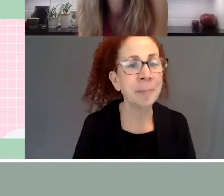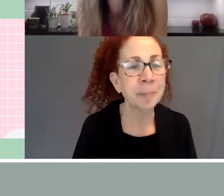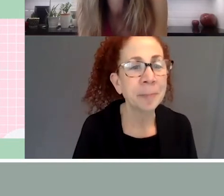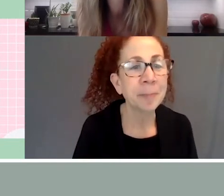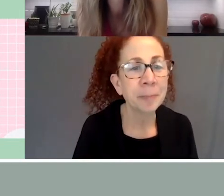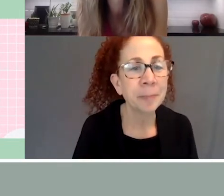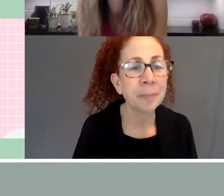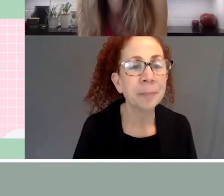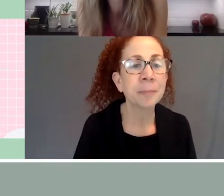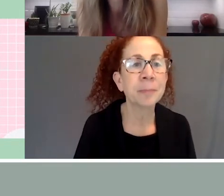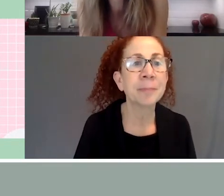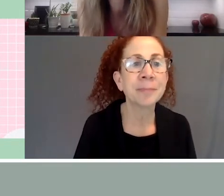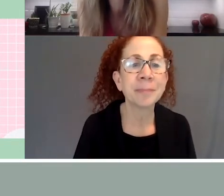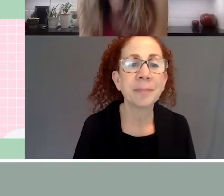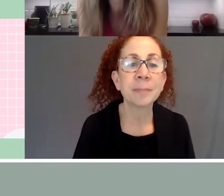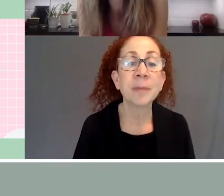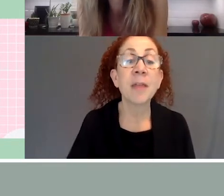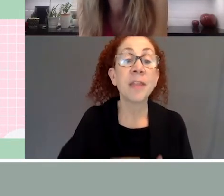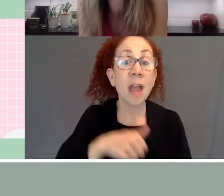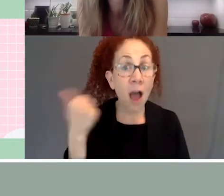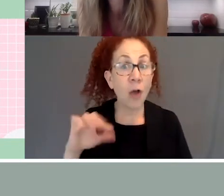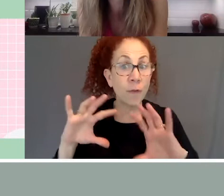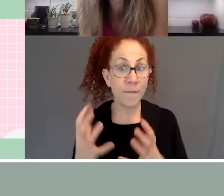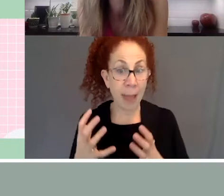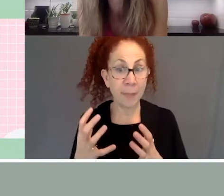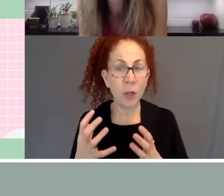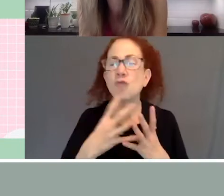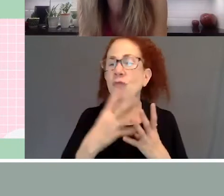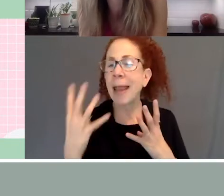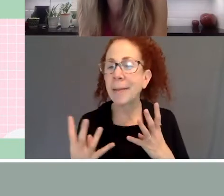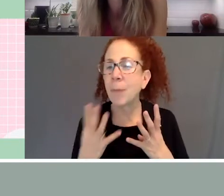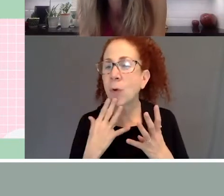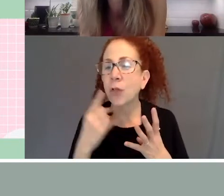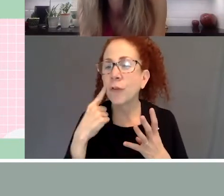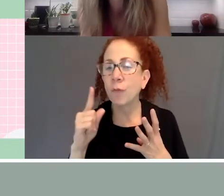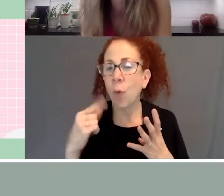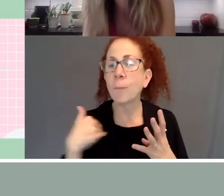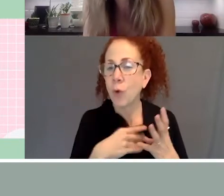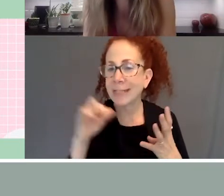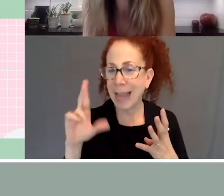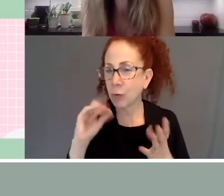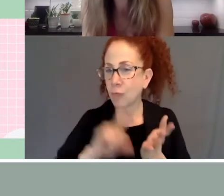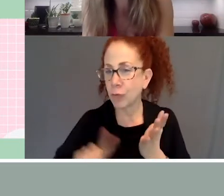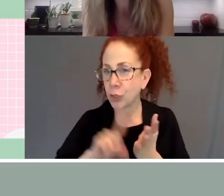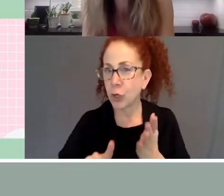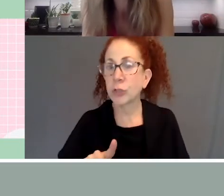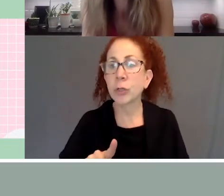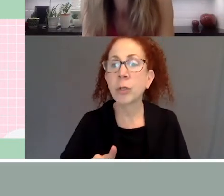hero family in terms of our rainbow that I want to mention when we think about breast cancer and research are